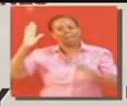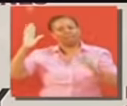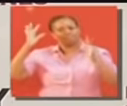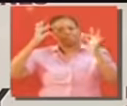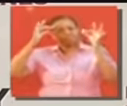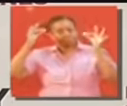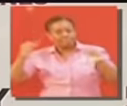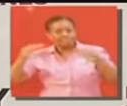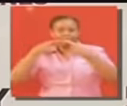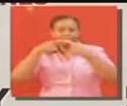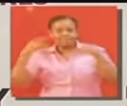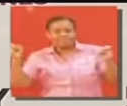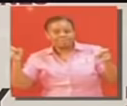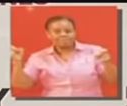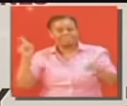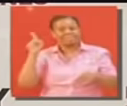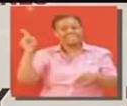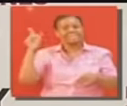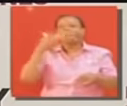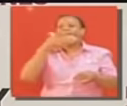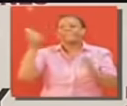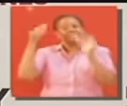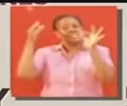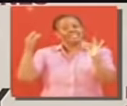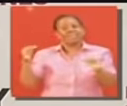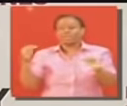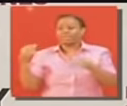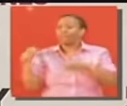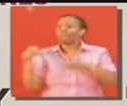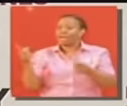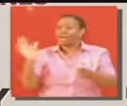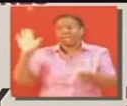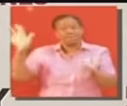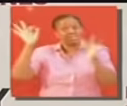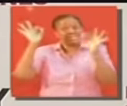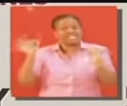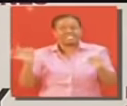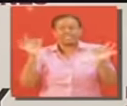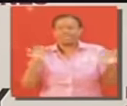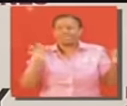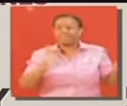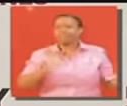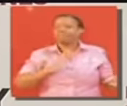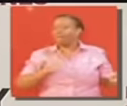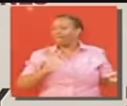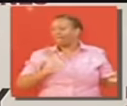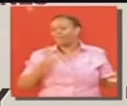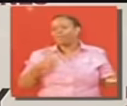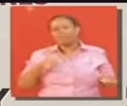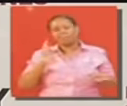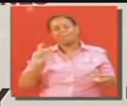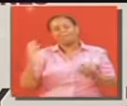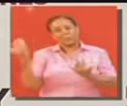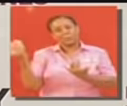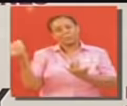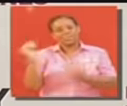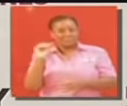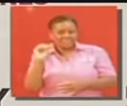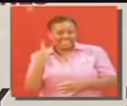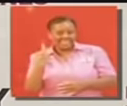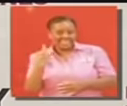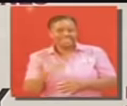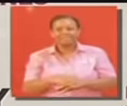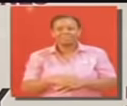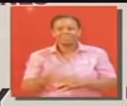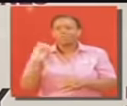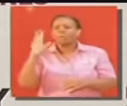far, what measures will be taken at the end of this period, which comes to an end, I believe, on October the 11th.